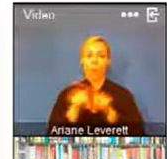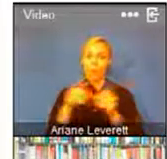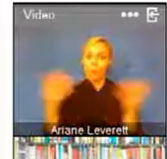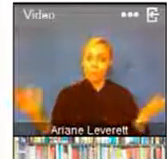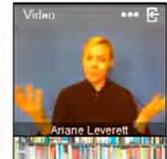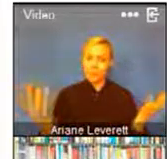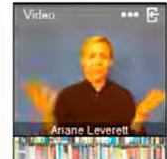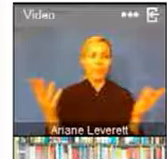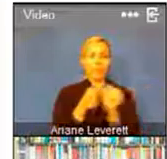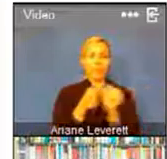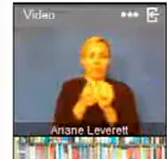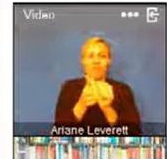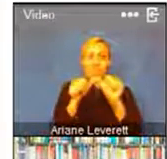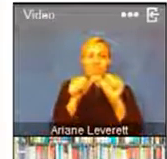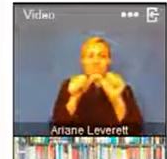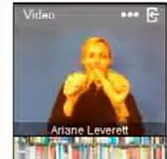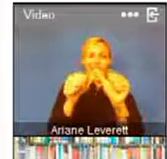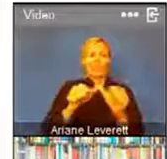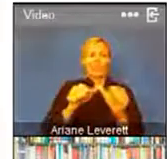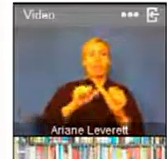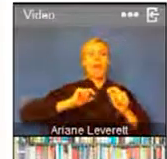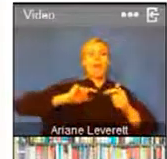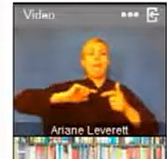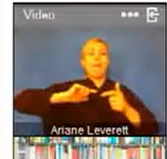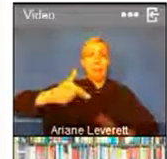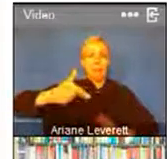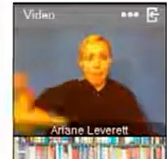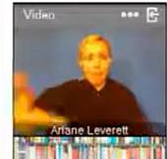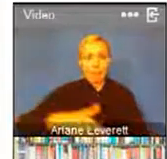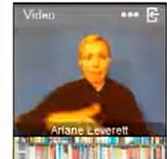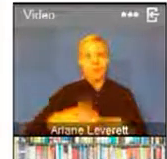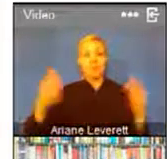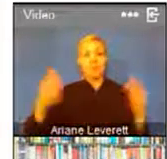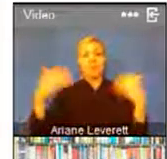miss out on opportunities in later life.